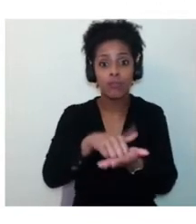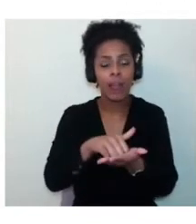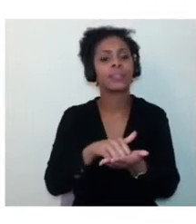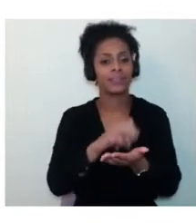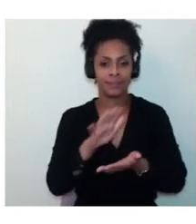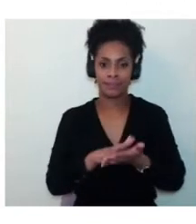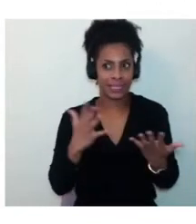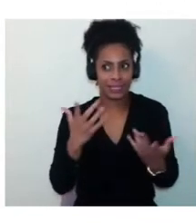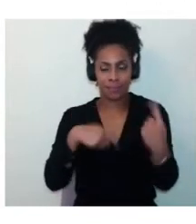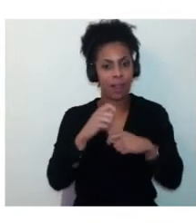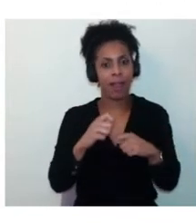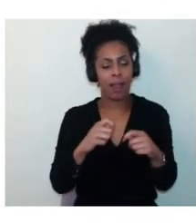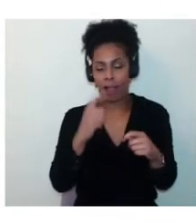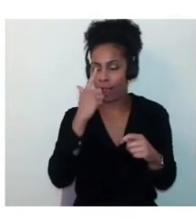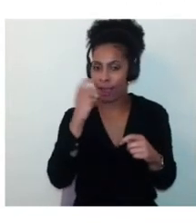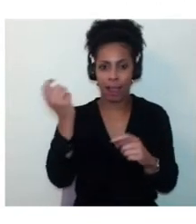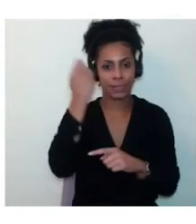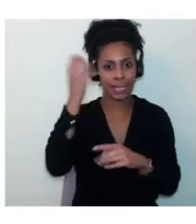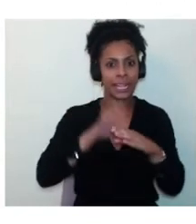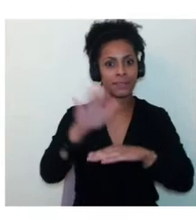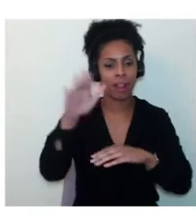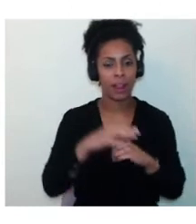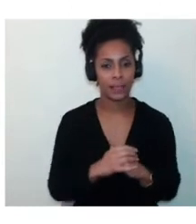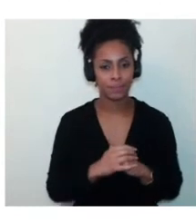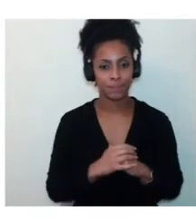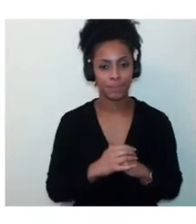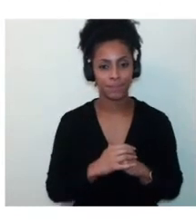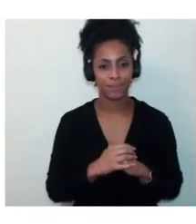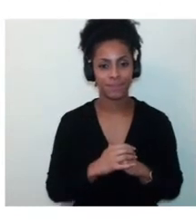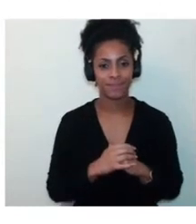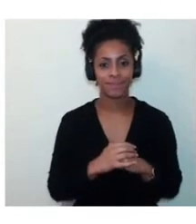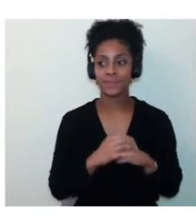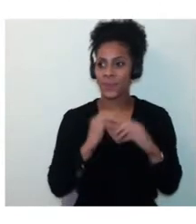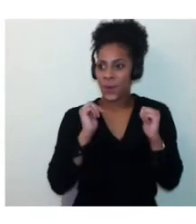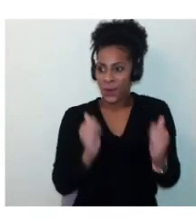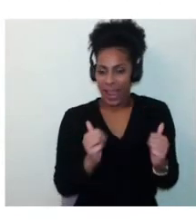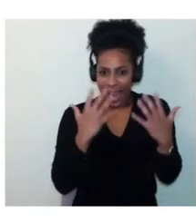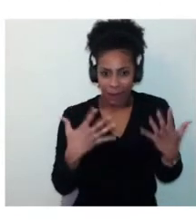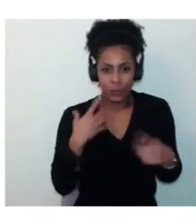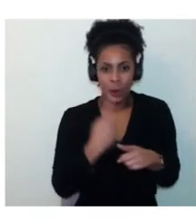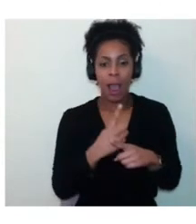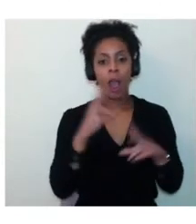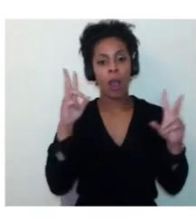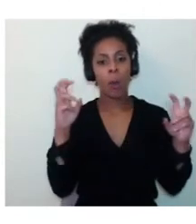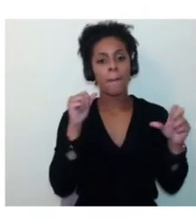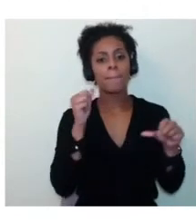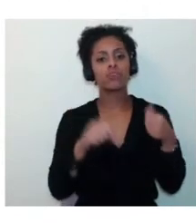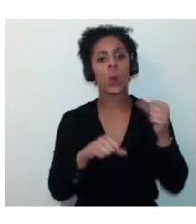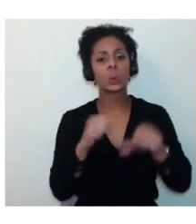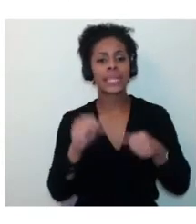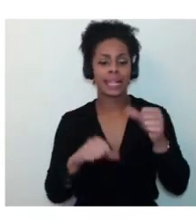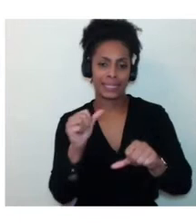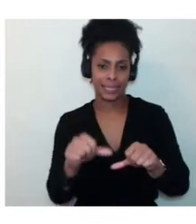great to hear. Now, let's talk a bit about process, because commitment is all well and good,